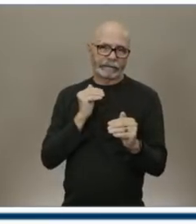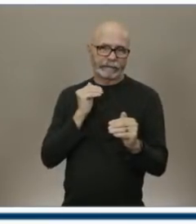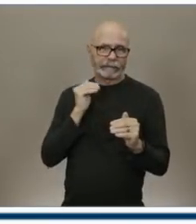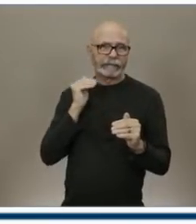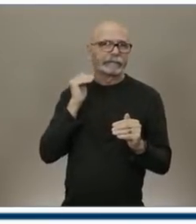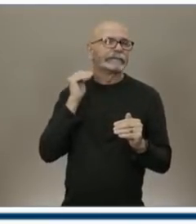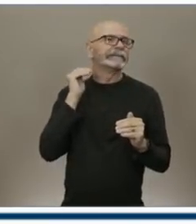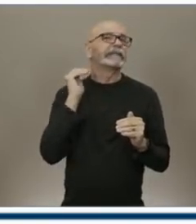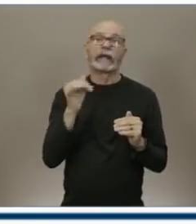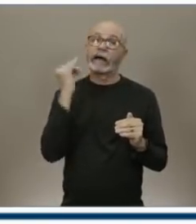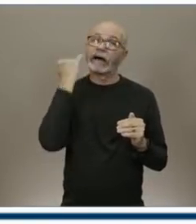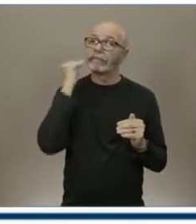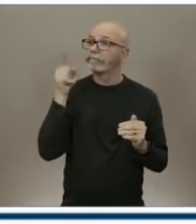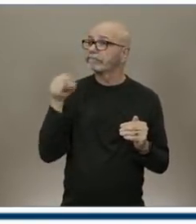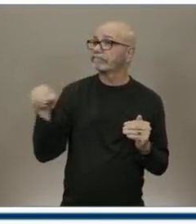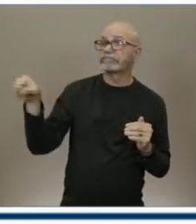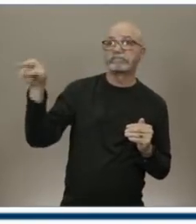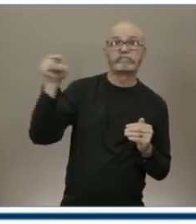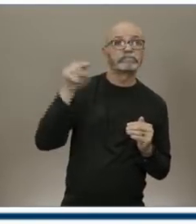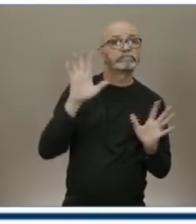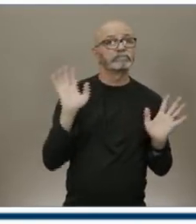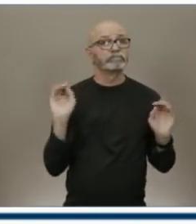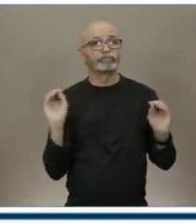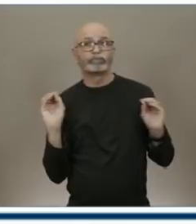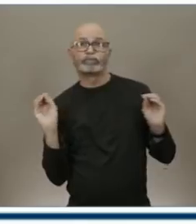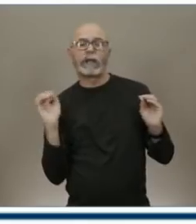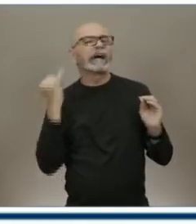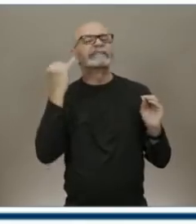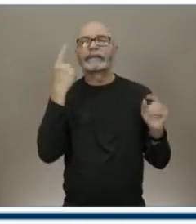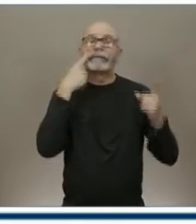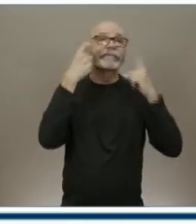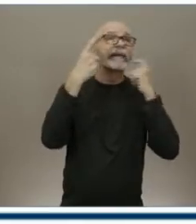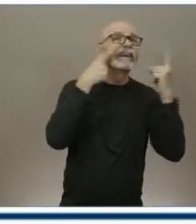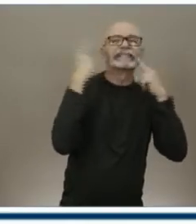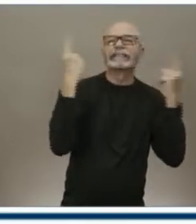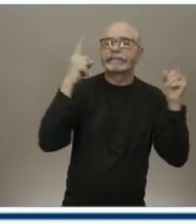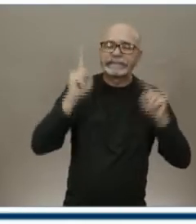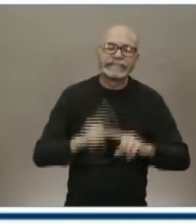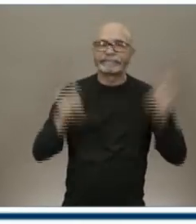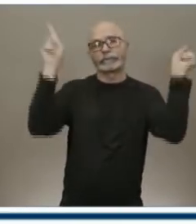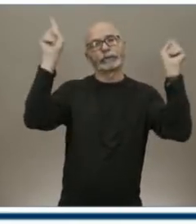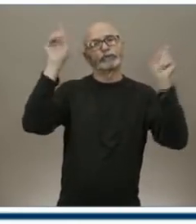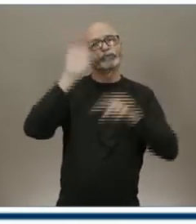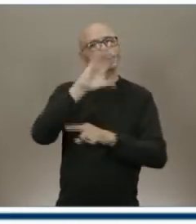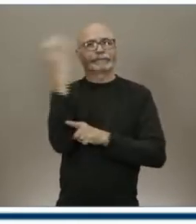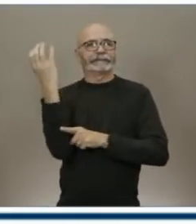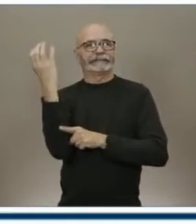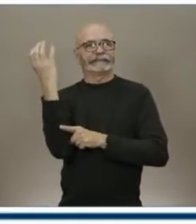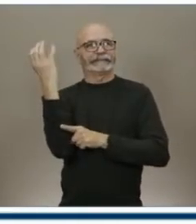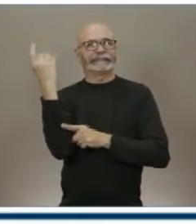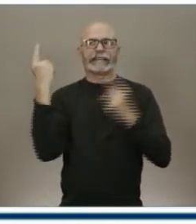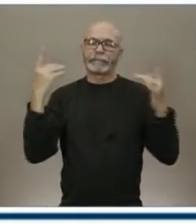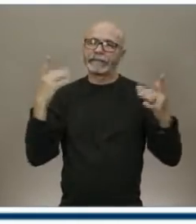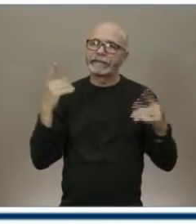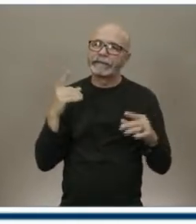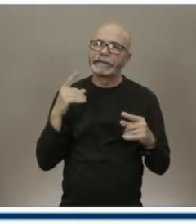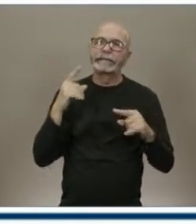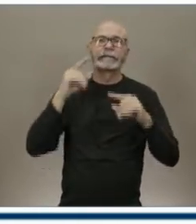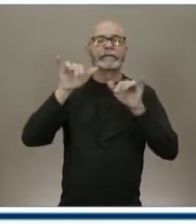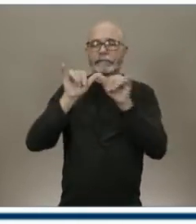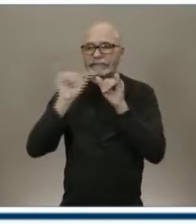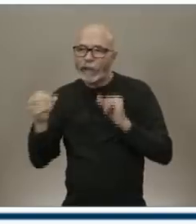need to start planning for a different kind of holiday season this year. One that is spent close to home with people you love and